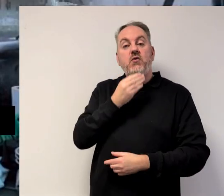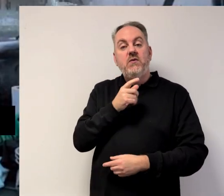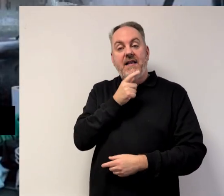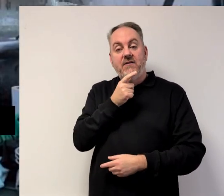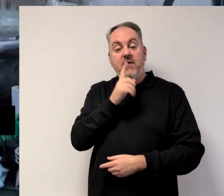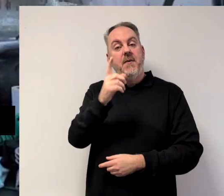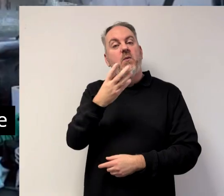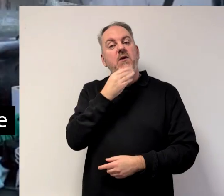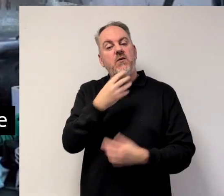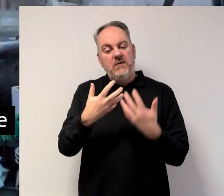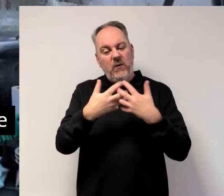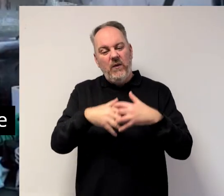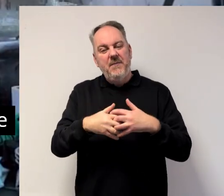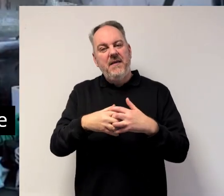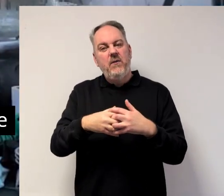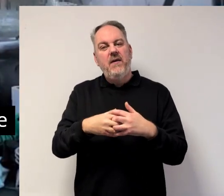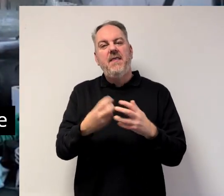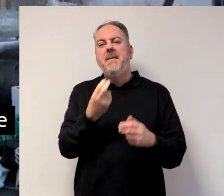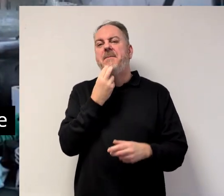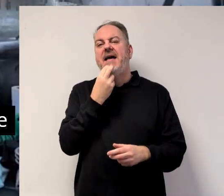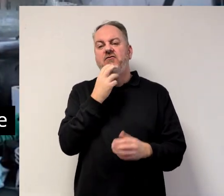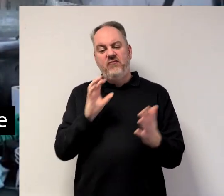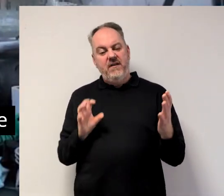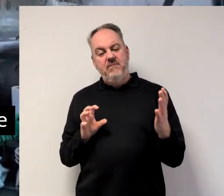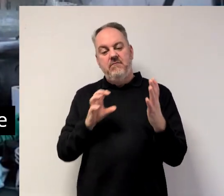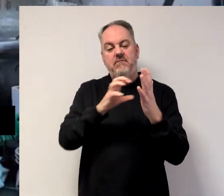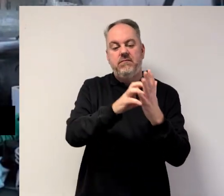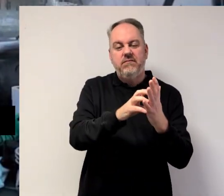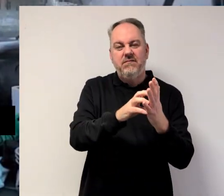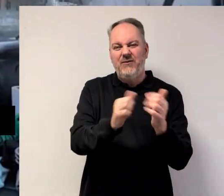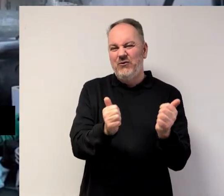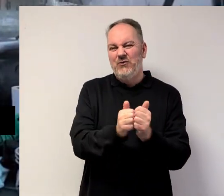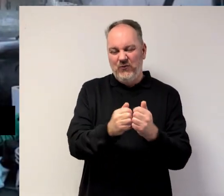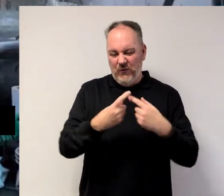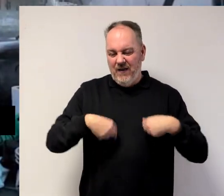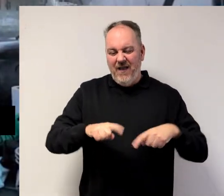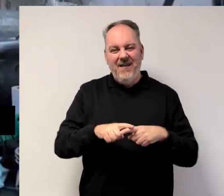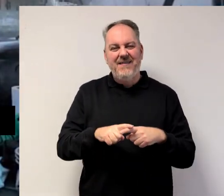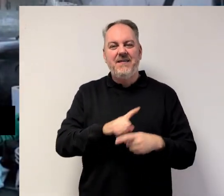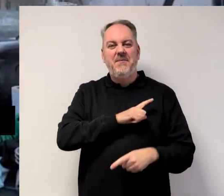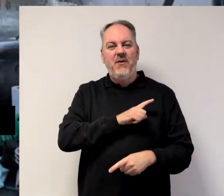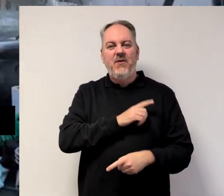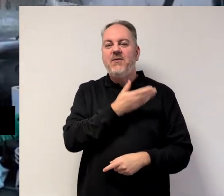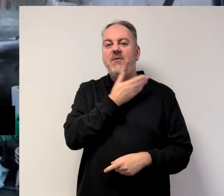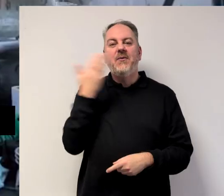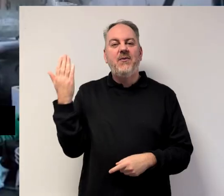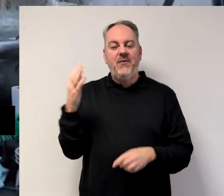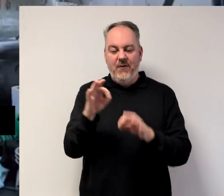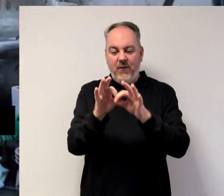our gardeners better because they didn't have the worry of the cables.